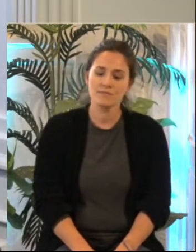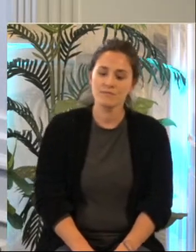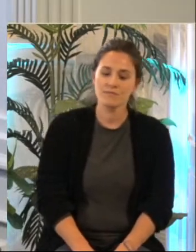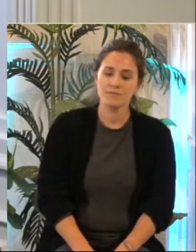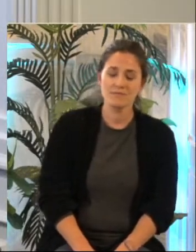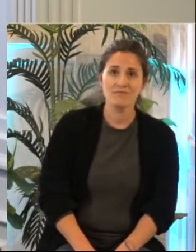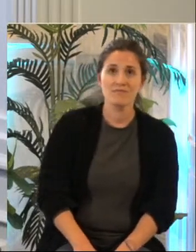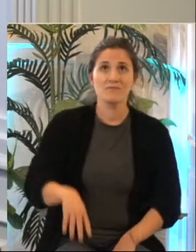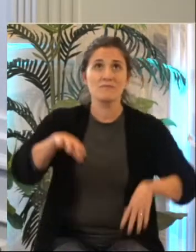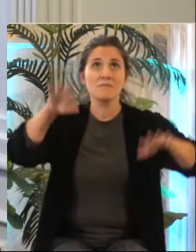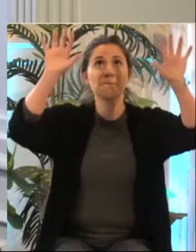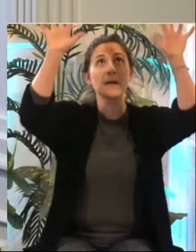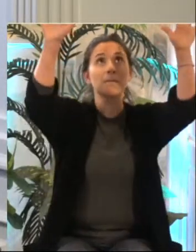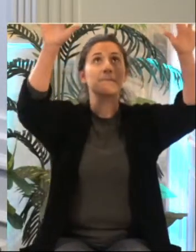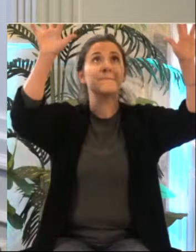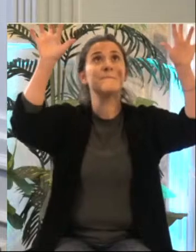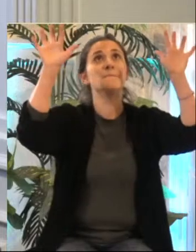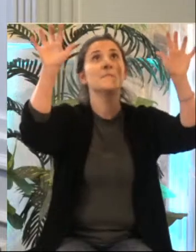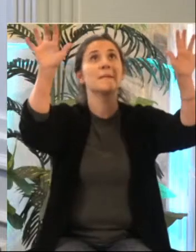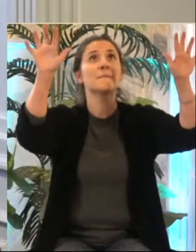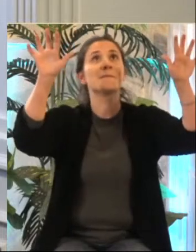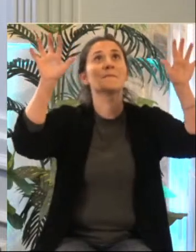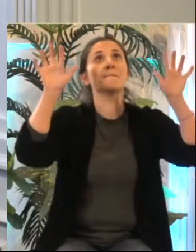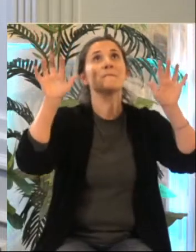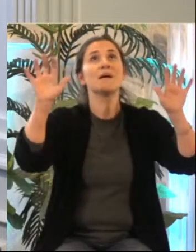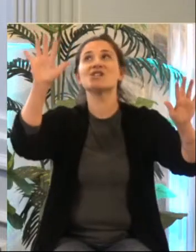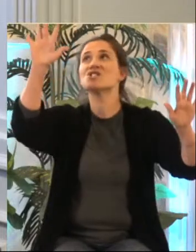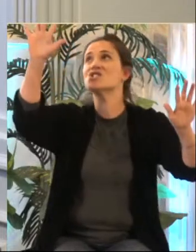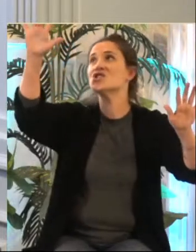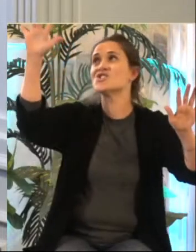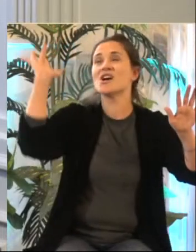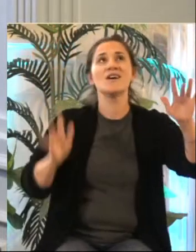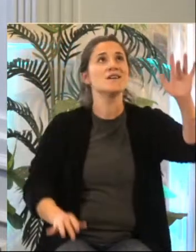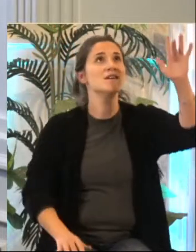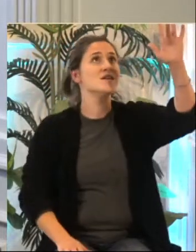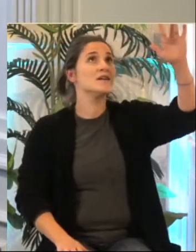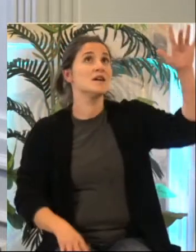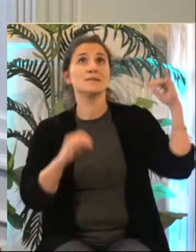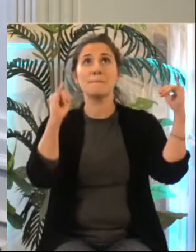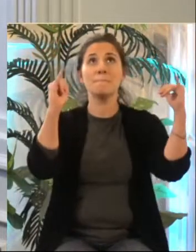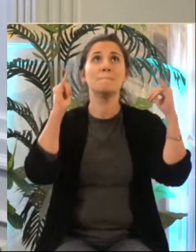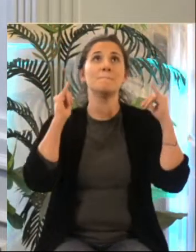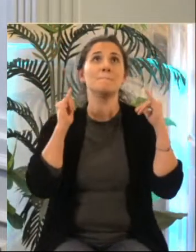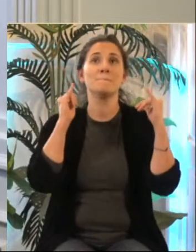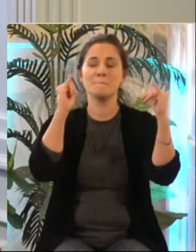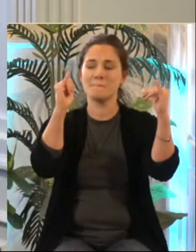Stars, when you shine, you know how I feel.